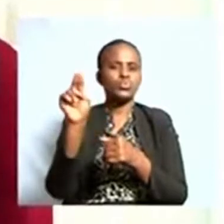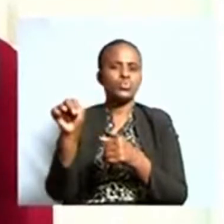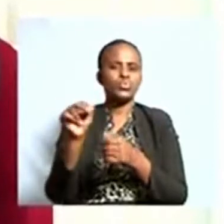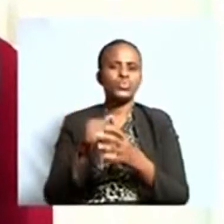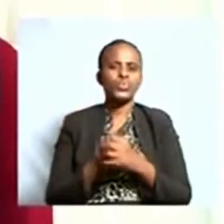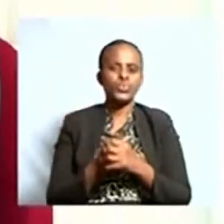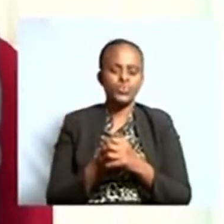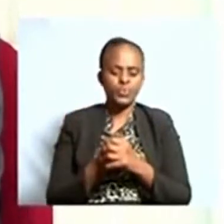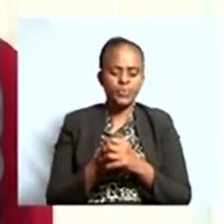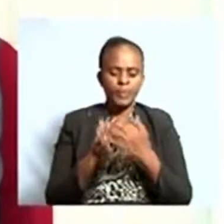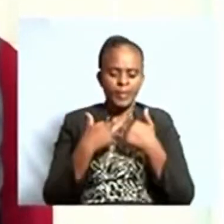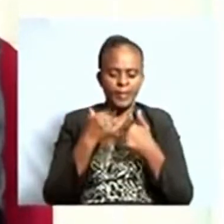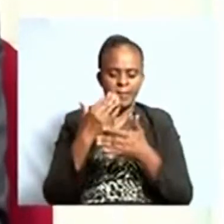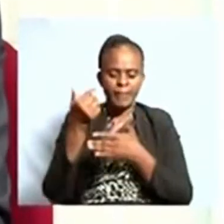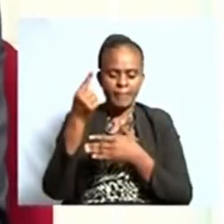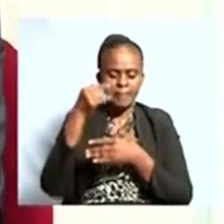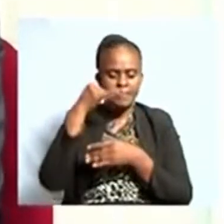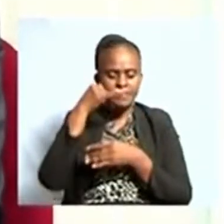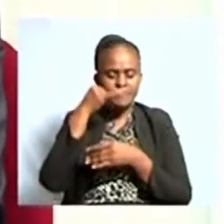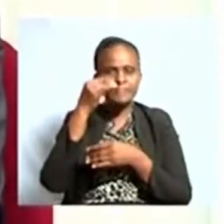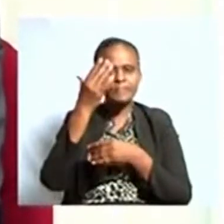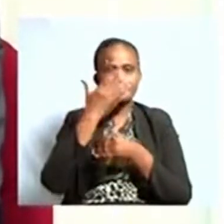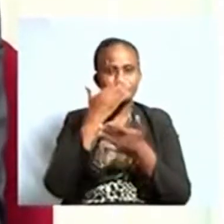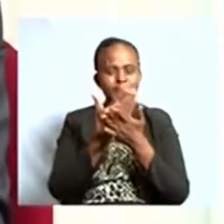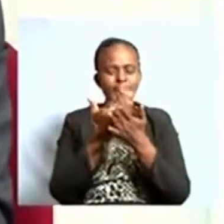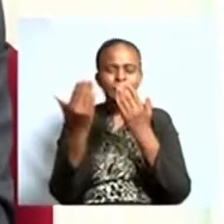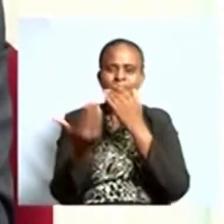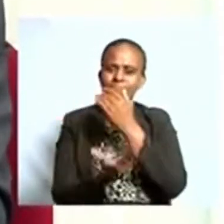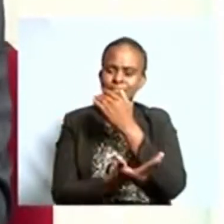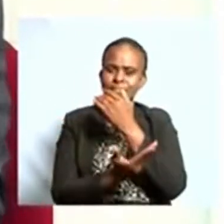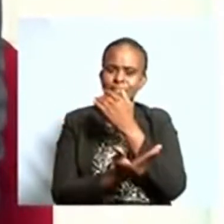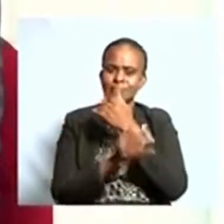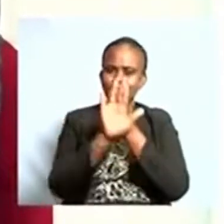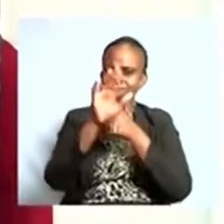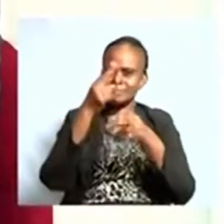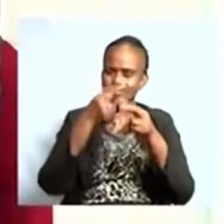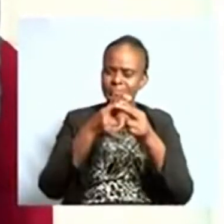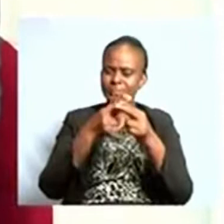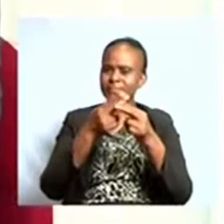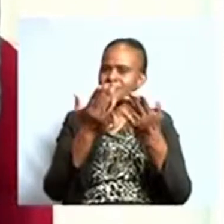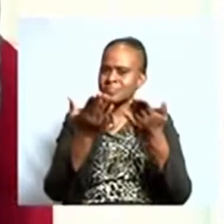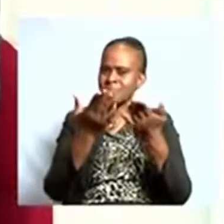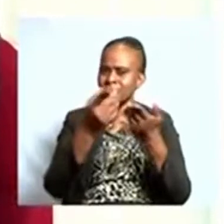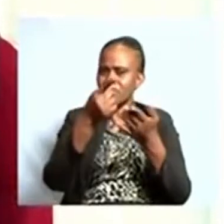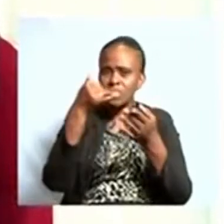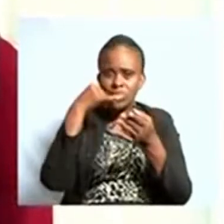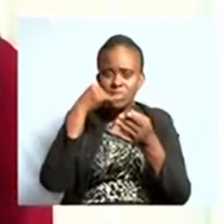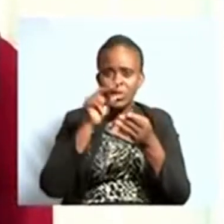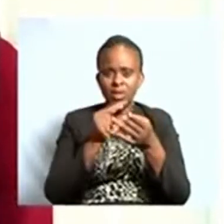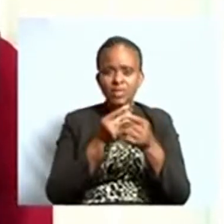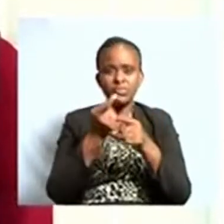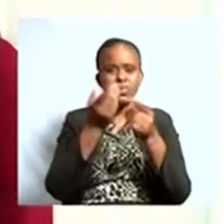07728328122. We have somebody on the line. You're live on MP's Diary. Your name and tell us where you're calling us from.